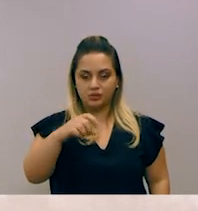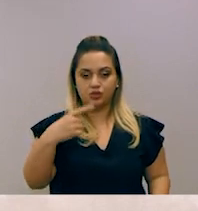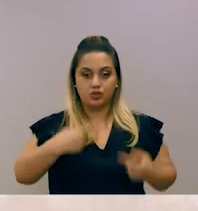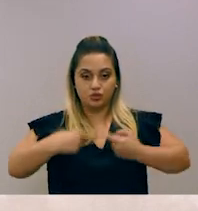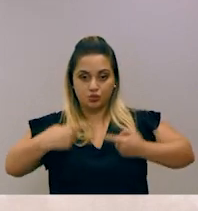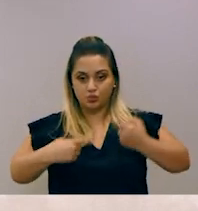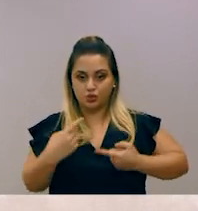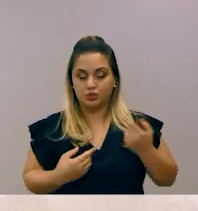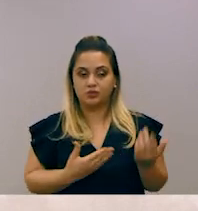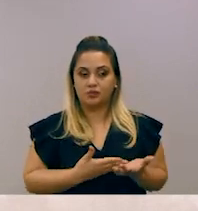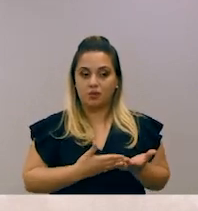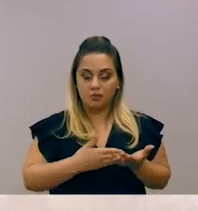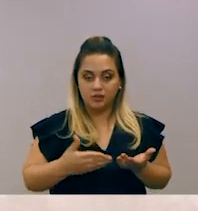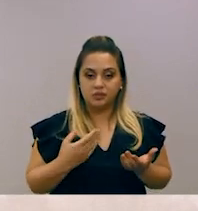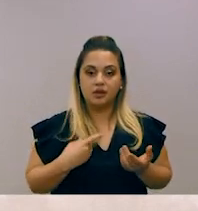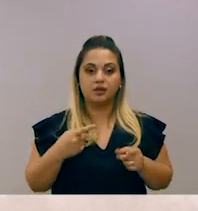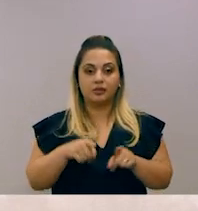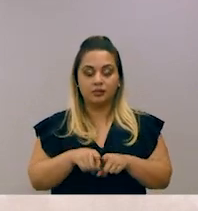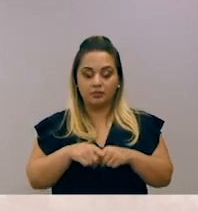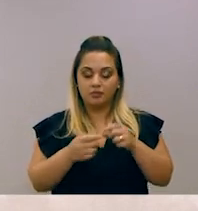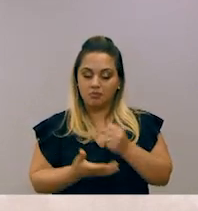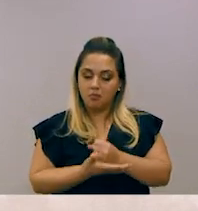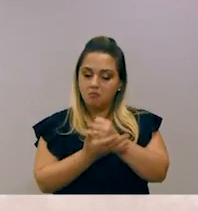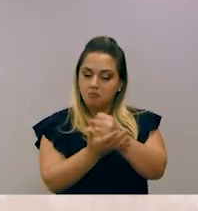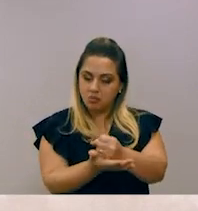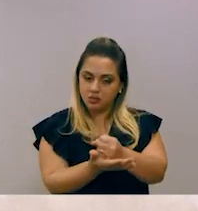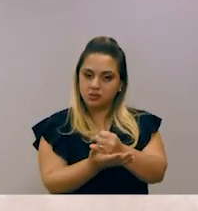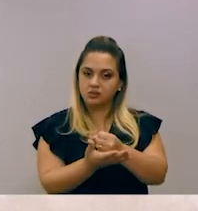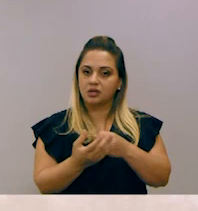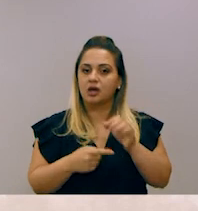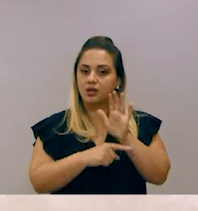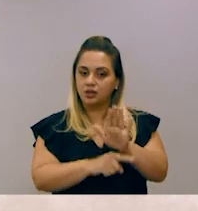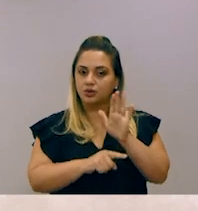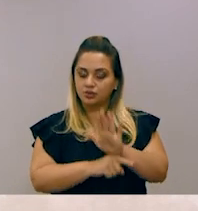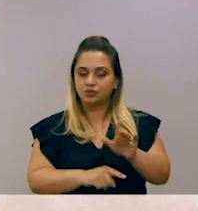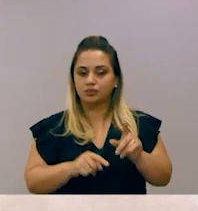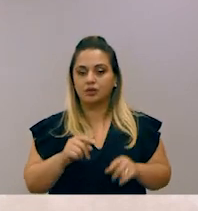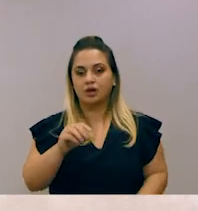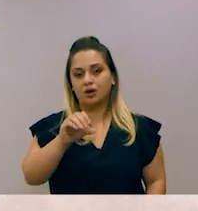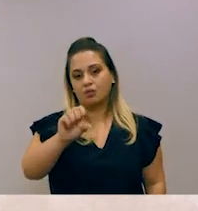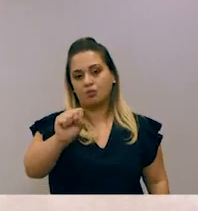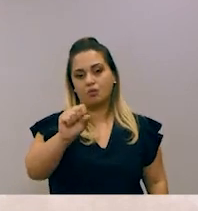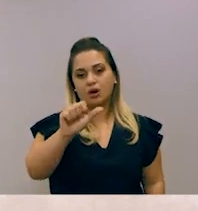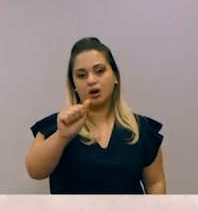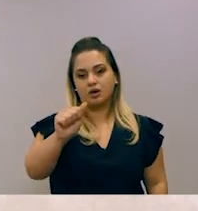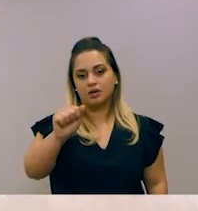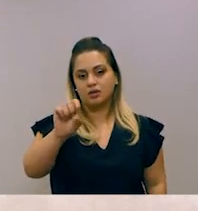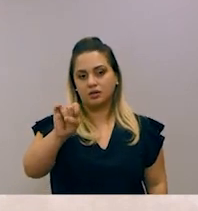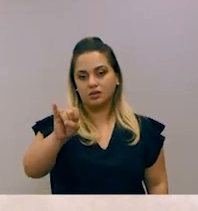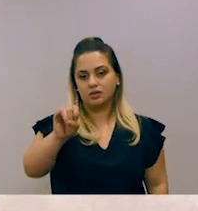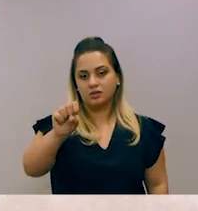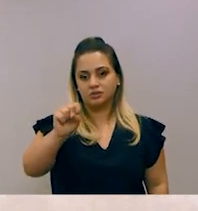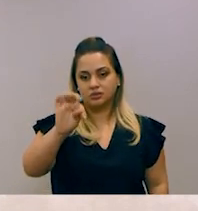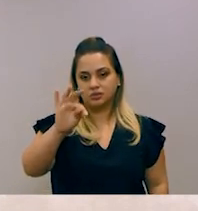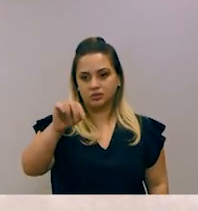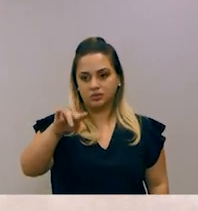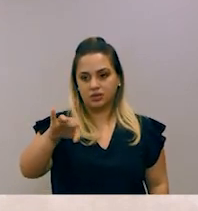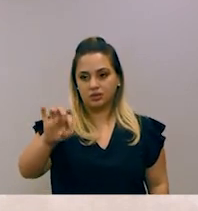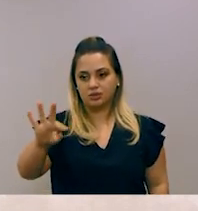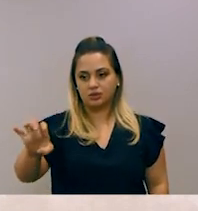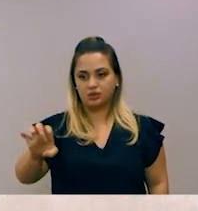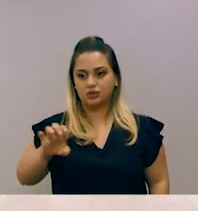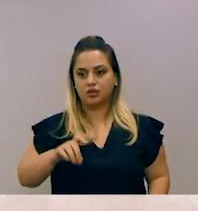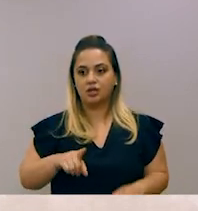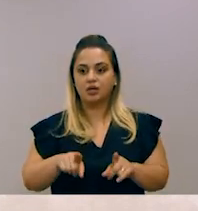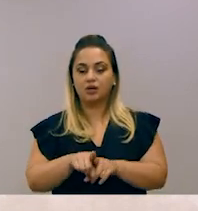So these elements are very important to fundament the work of the assistants. The session are the parts of